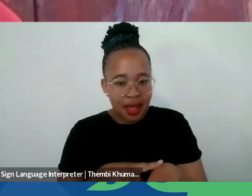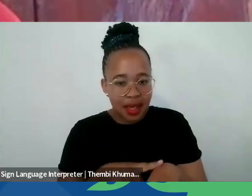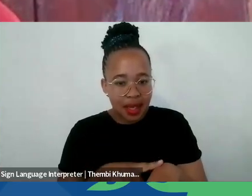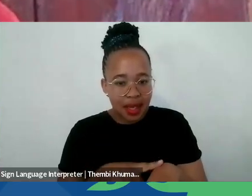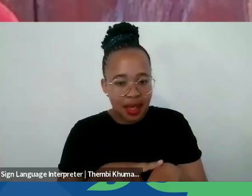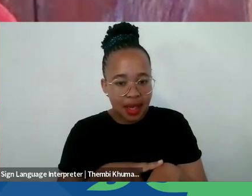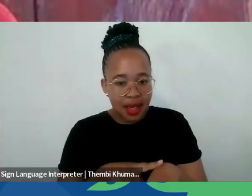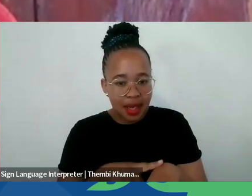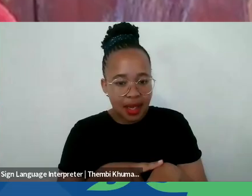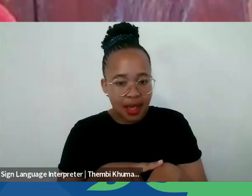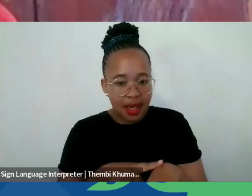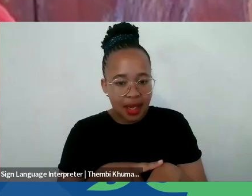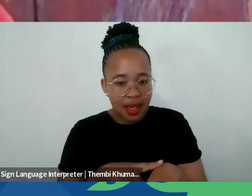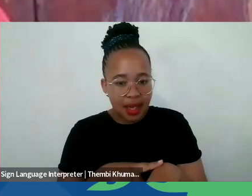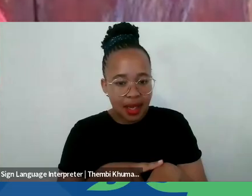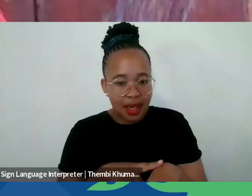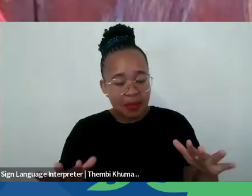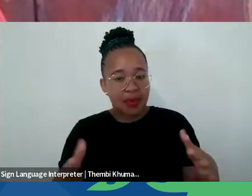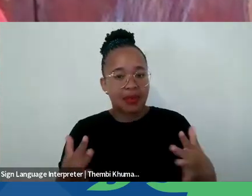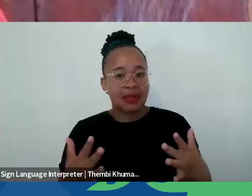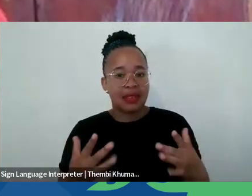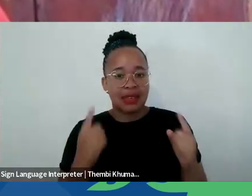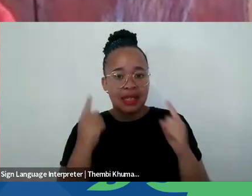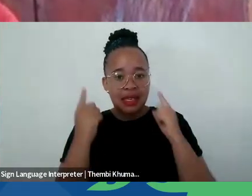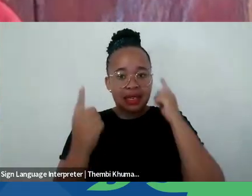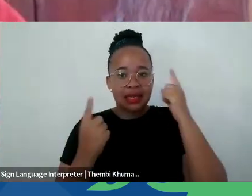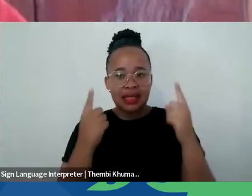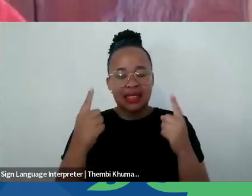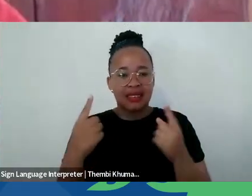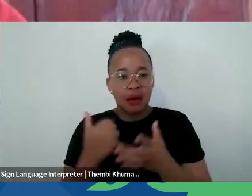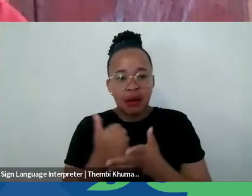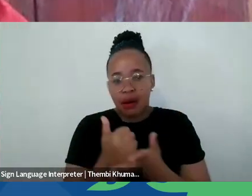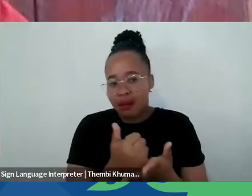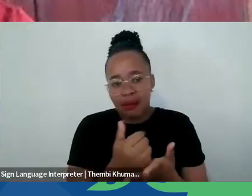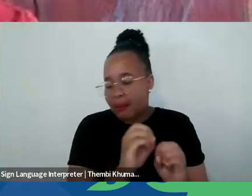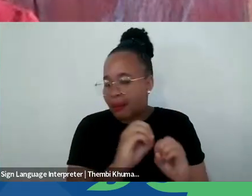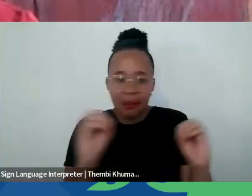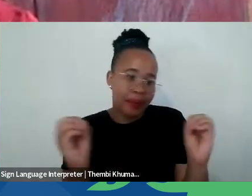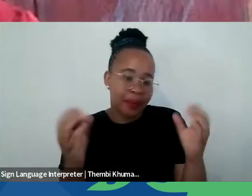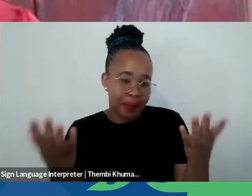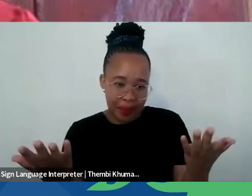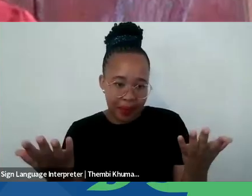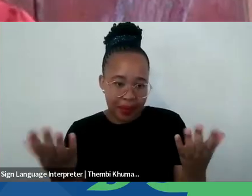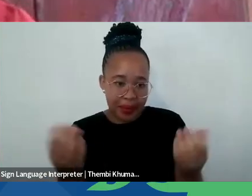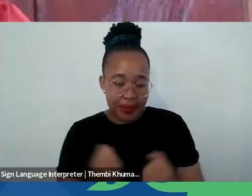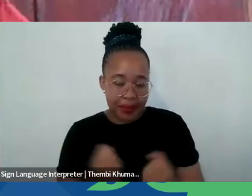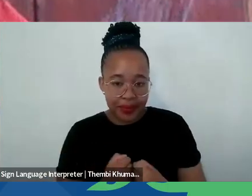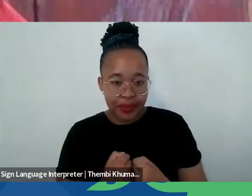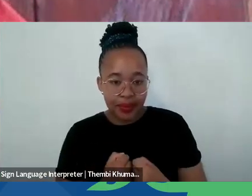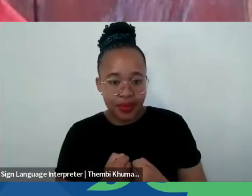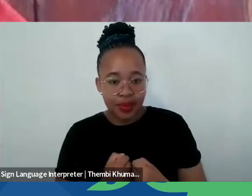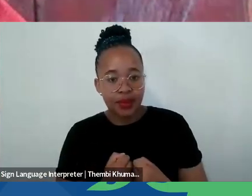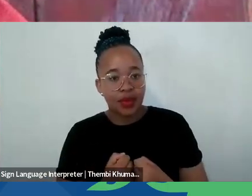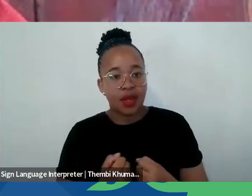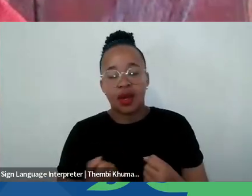some people who are not mentally okay are hidden and are not let out even to meet others. So we try to